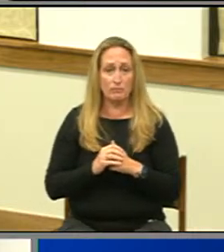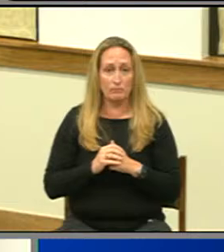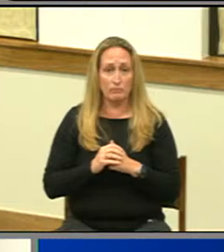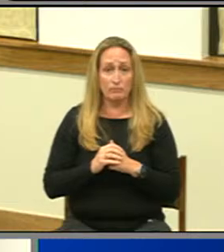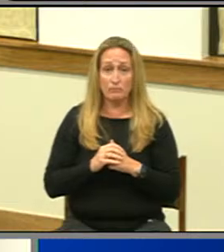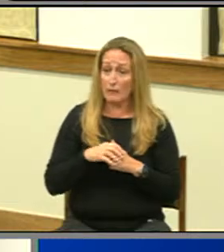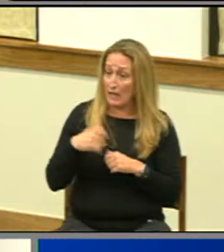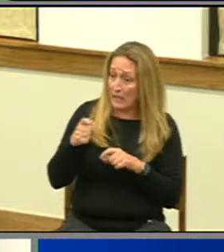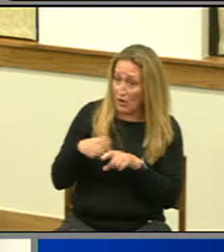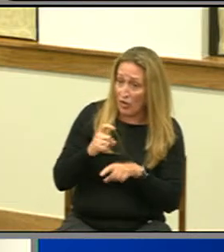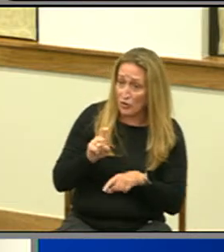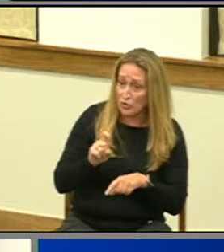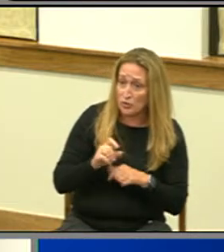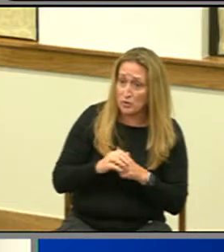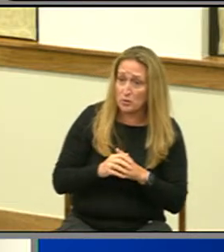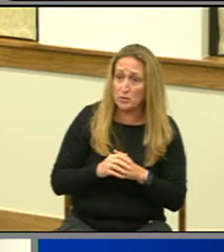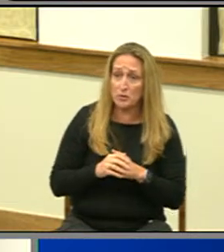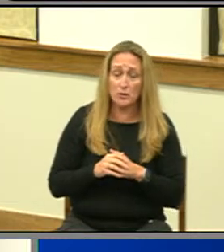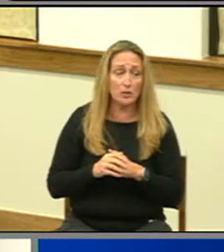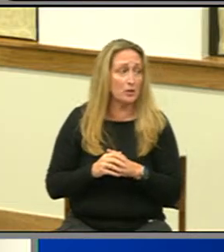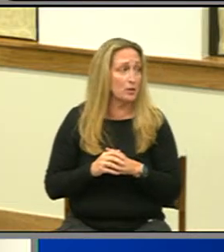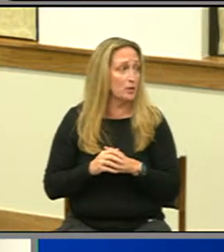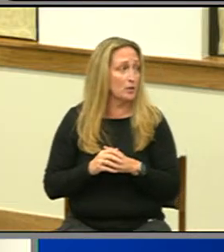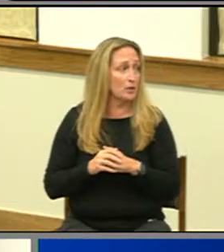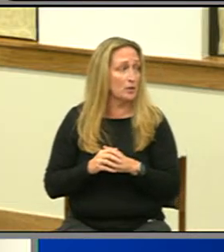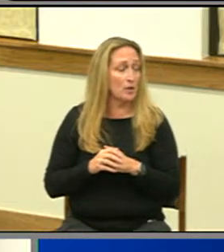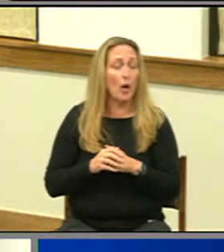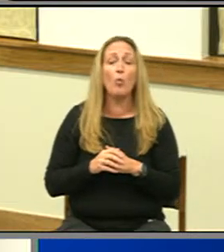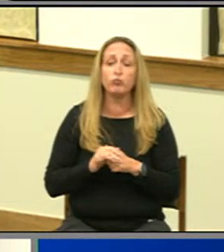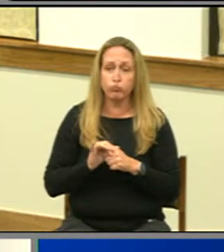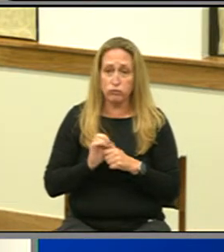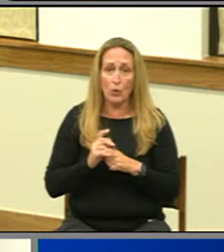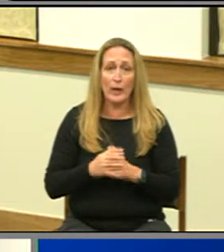Do we have any caller at this point? Okay.